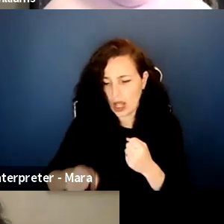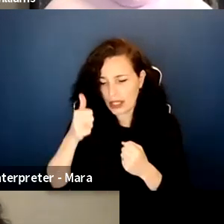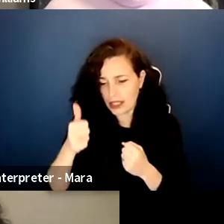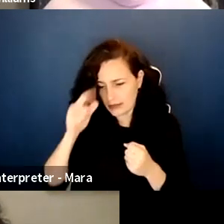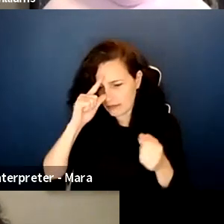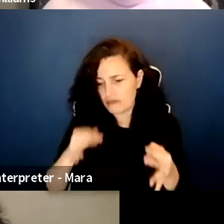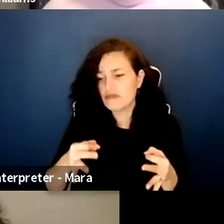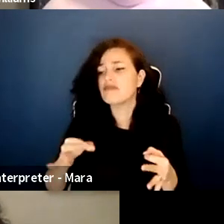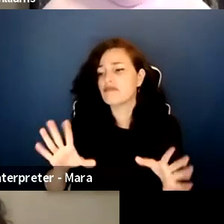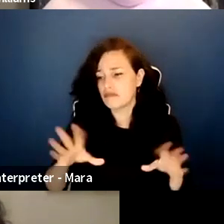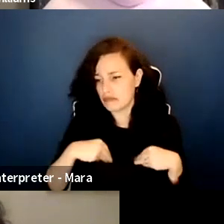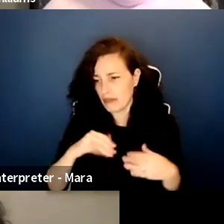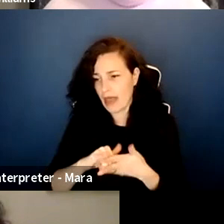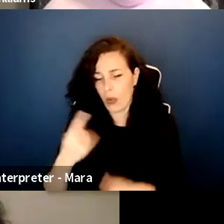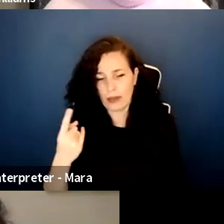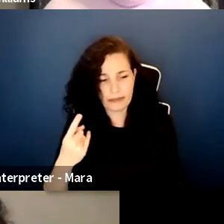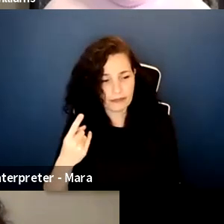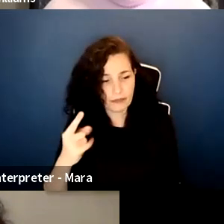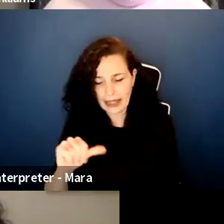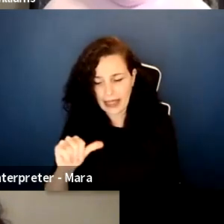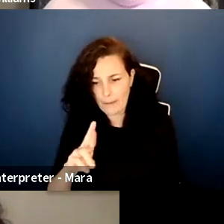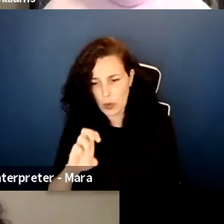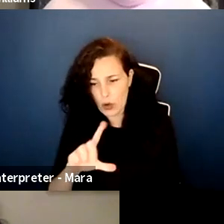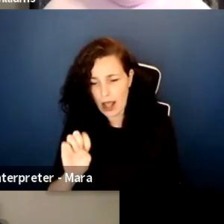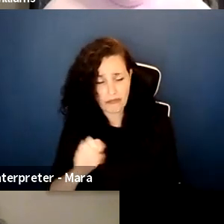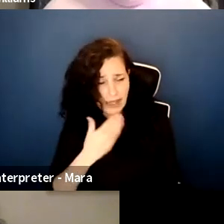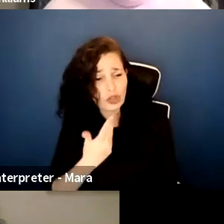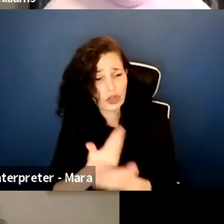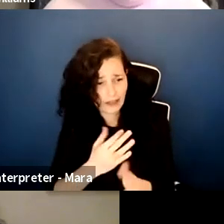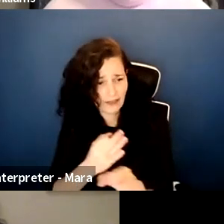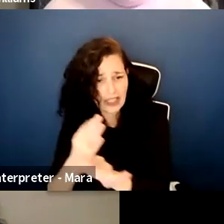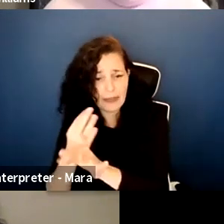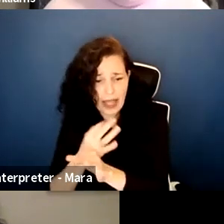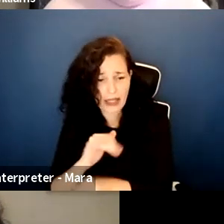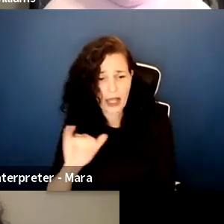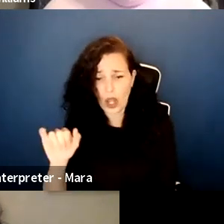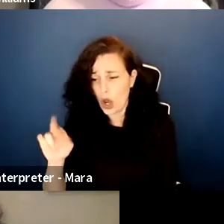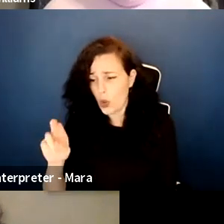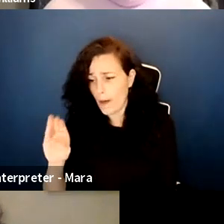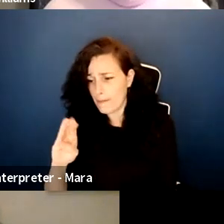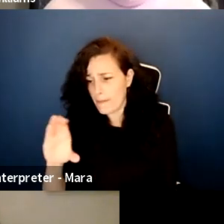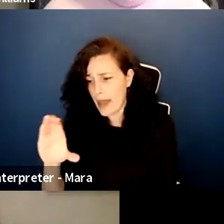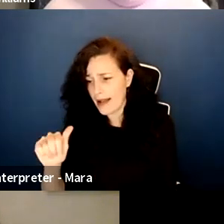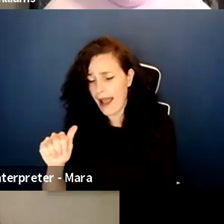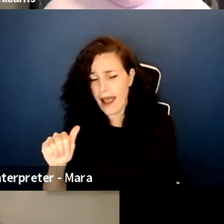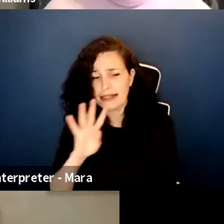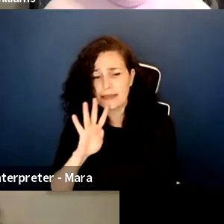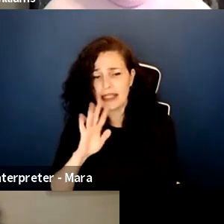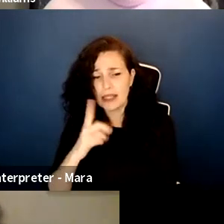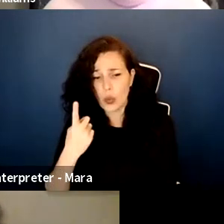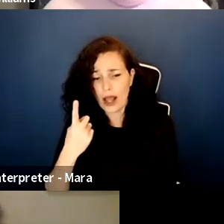feedback. Rebecca, did you have anything that you wanted to? Yeah, we had a great question from one of the member parents.